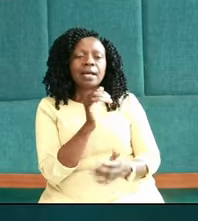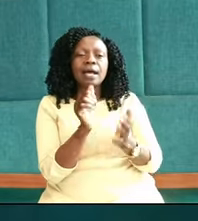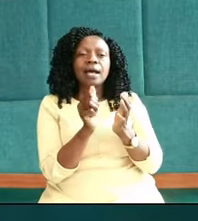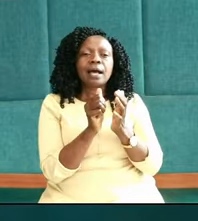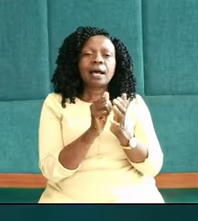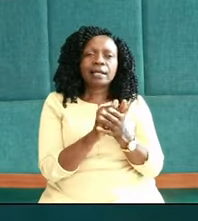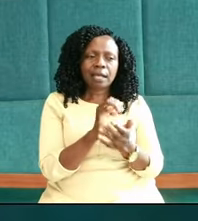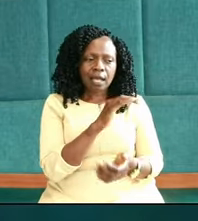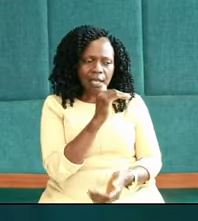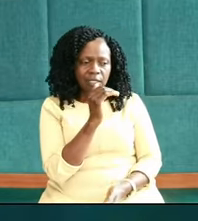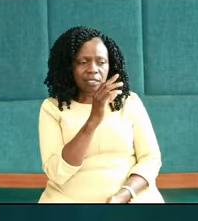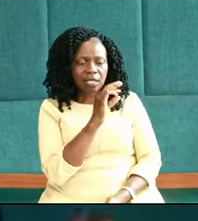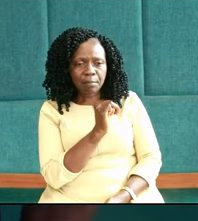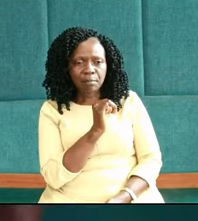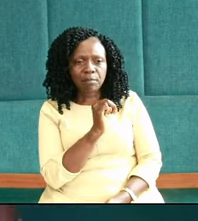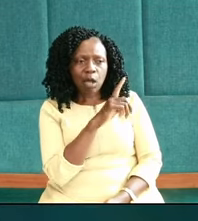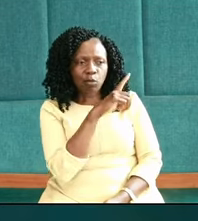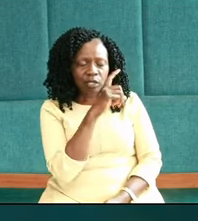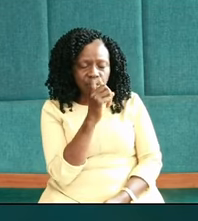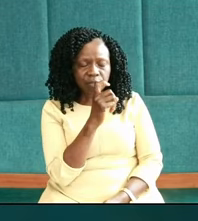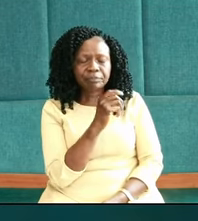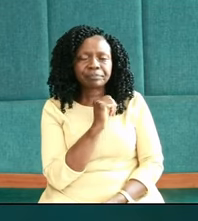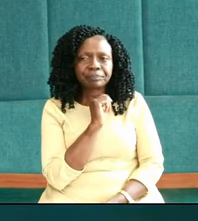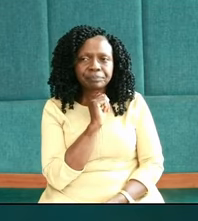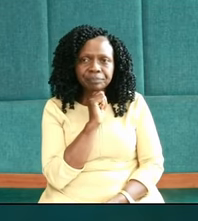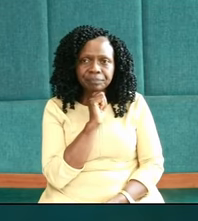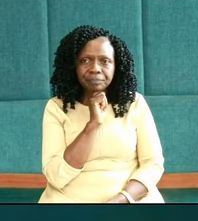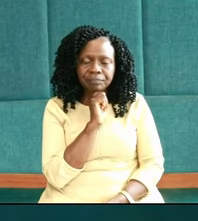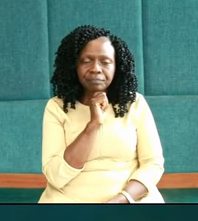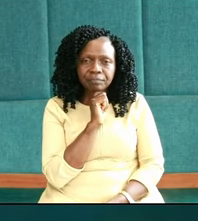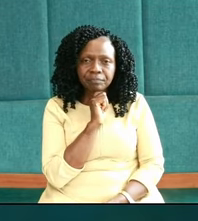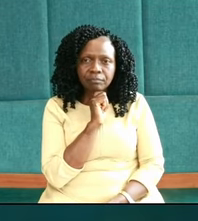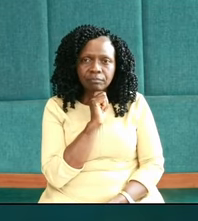and asks them a question.